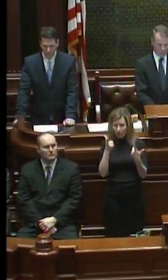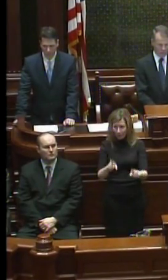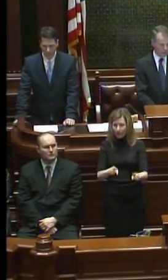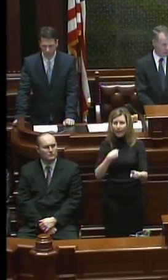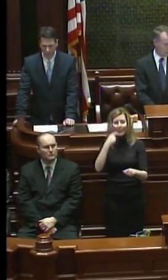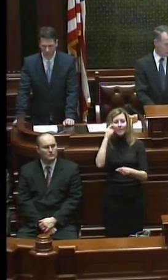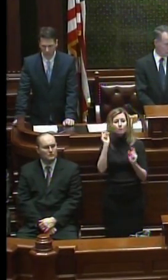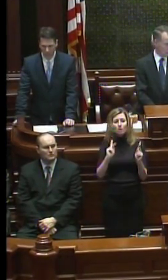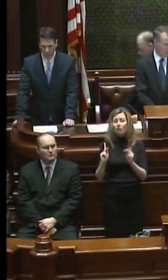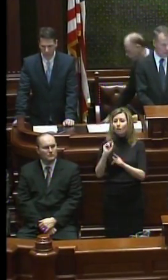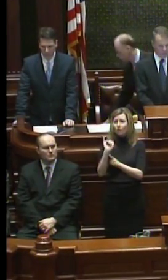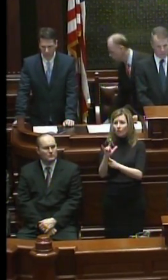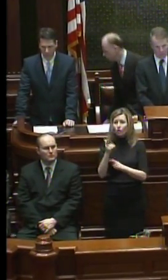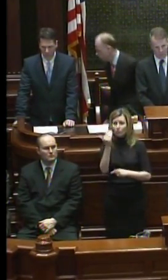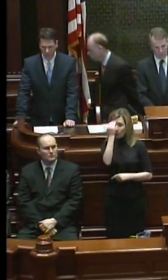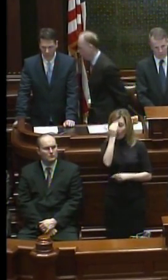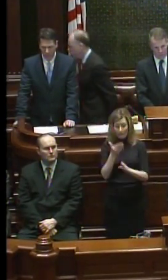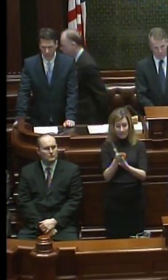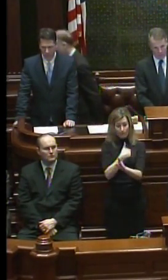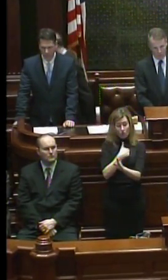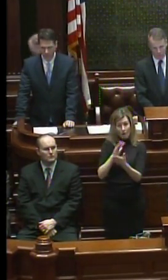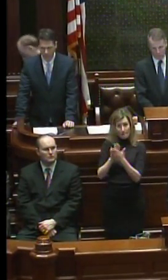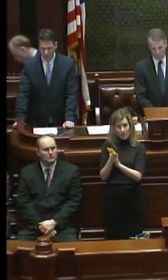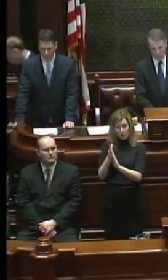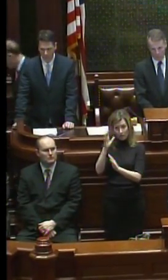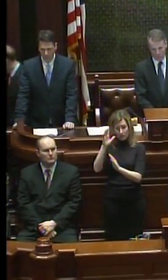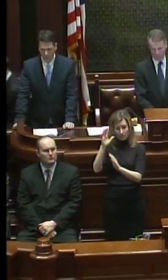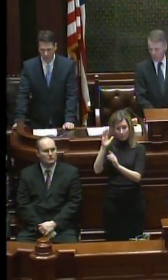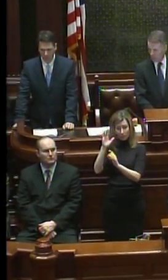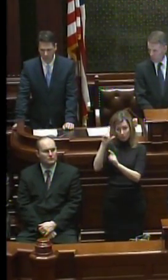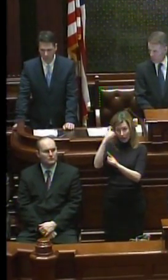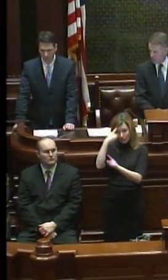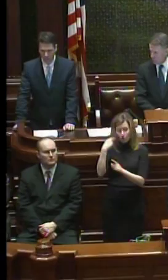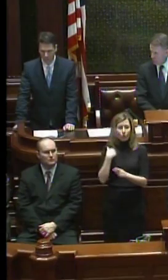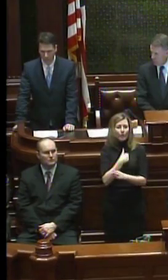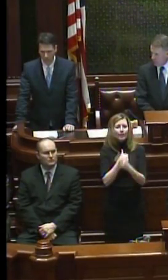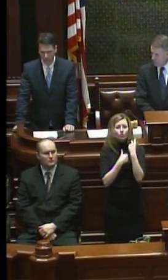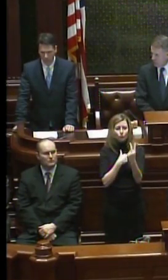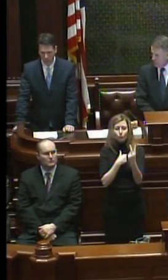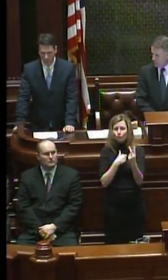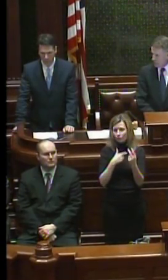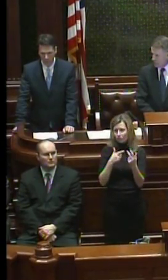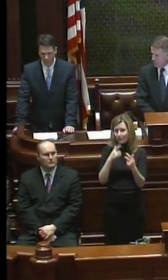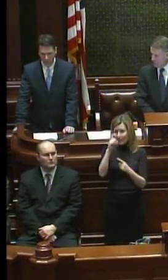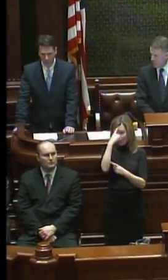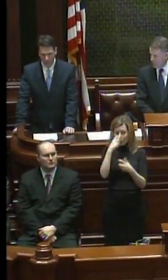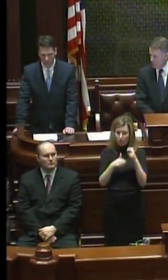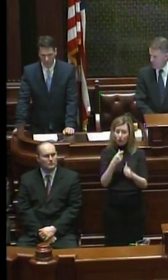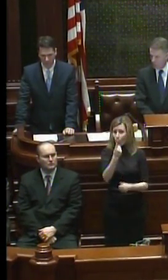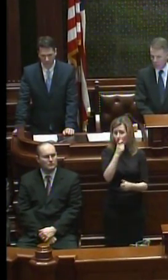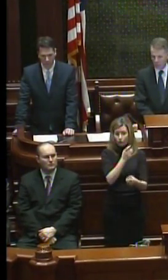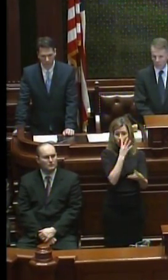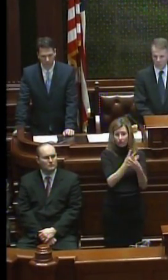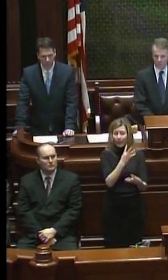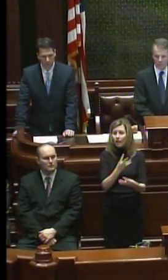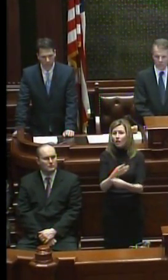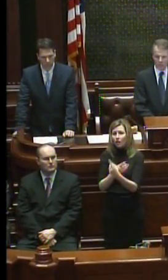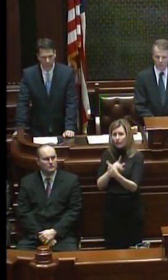Illinois know that before I became governor, we had great difficulties with two governors, one who was in jail and the other who